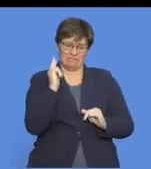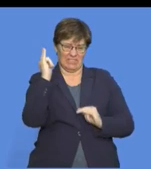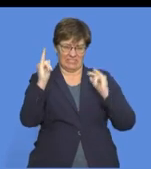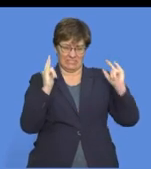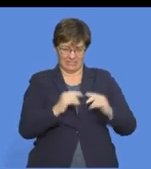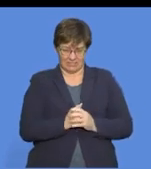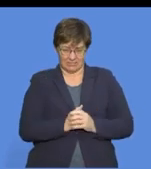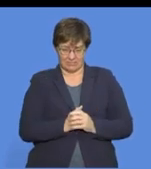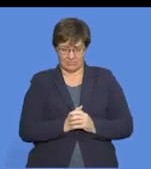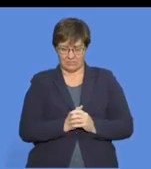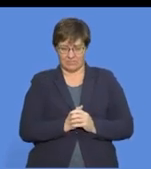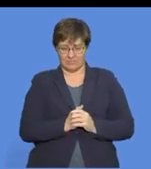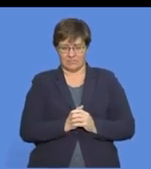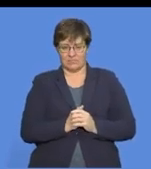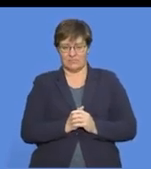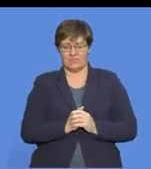the tree.